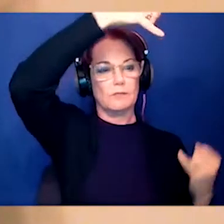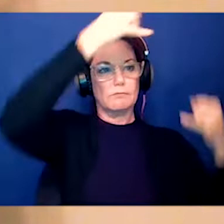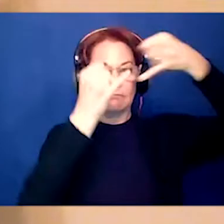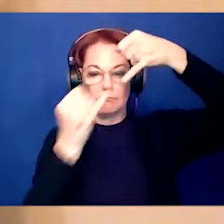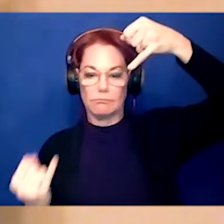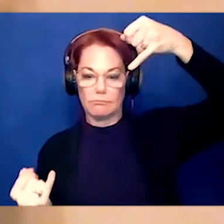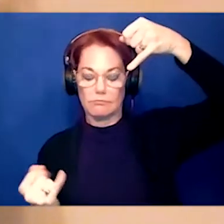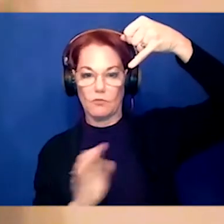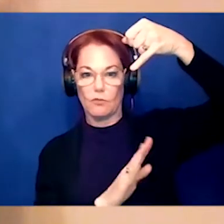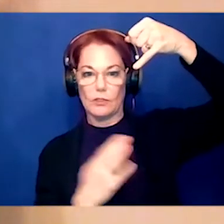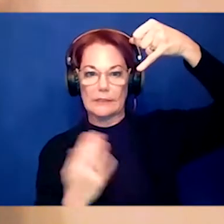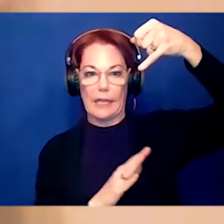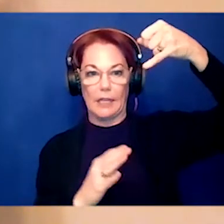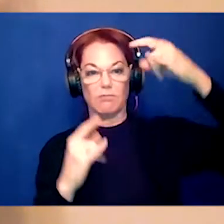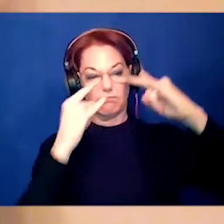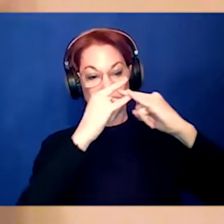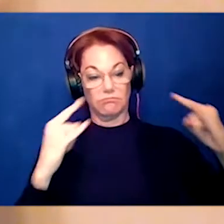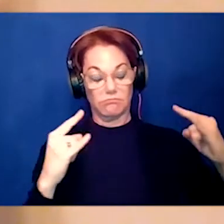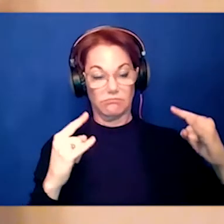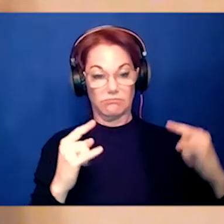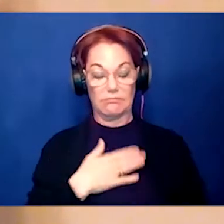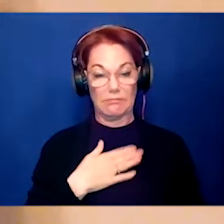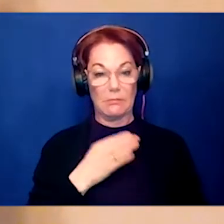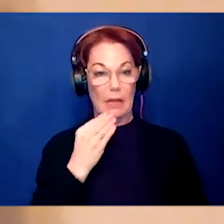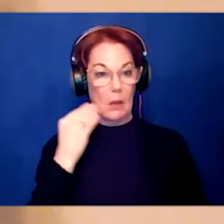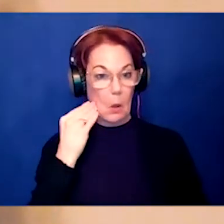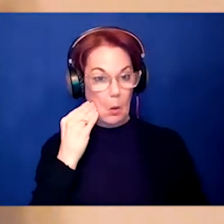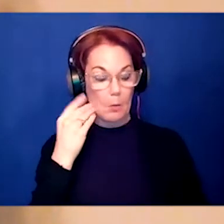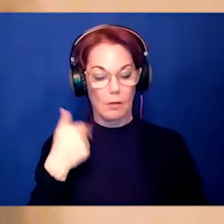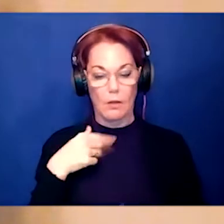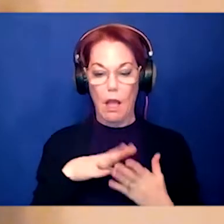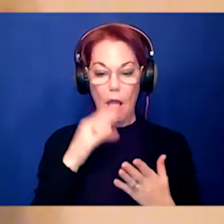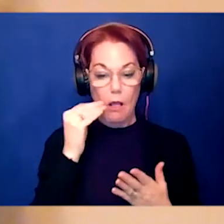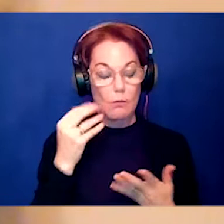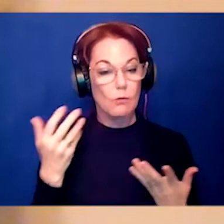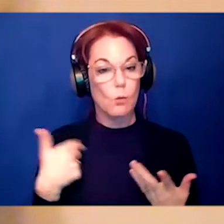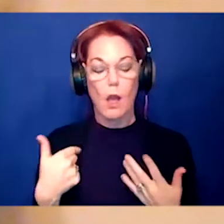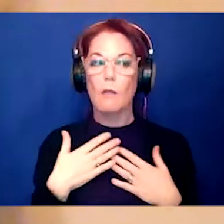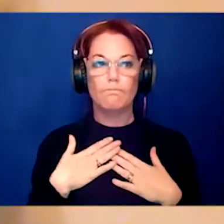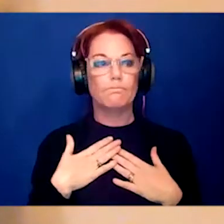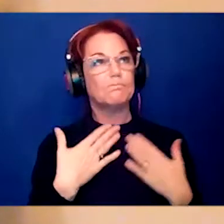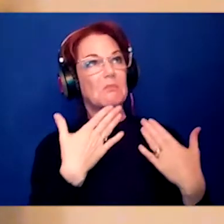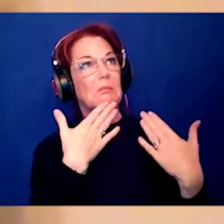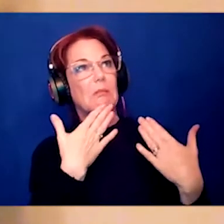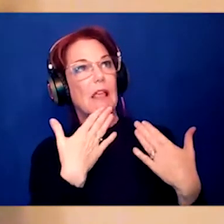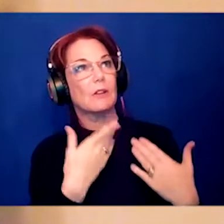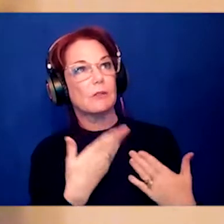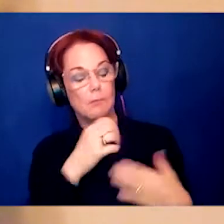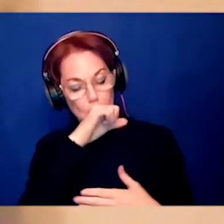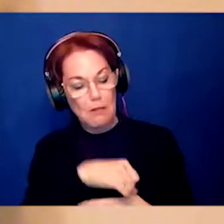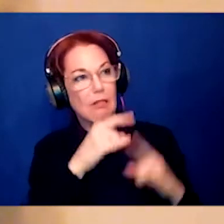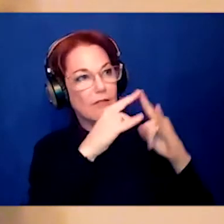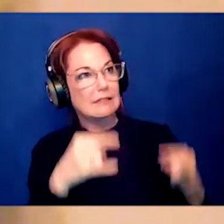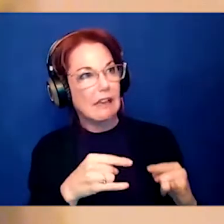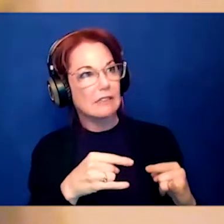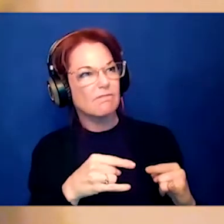tent as a mat in front. I learned to be grateful for and to hate that tent. I learned